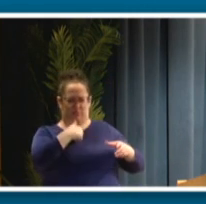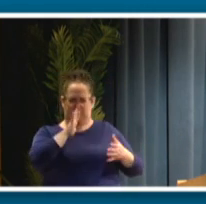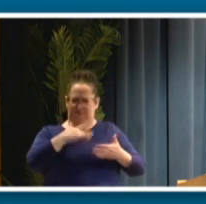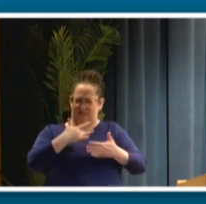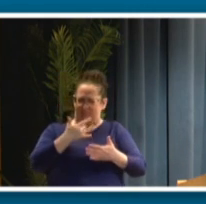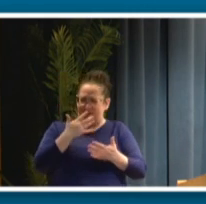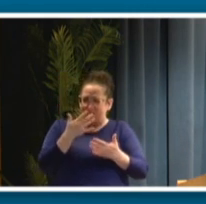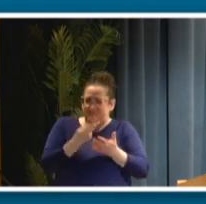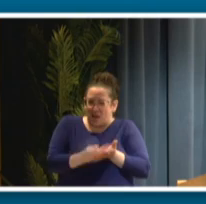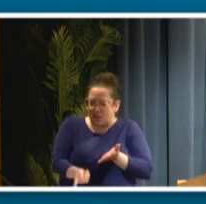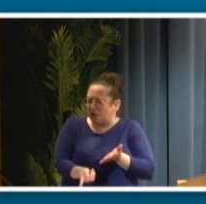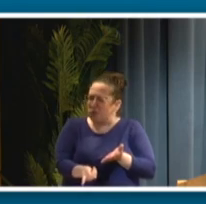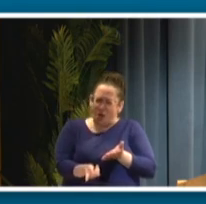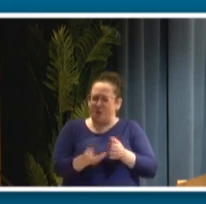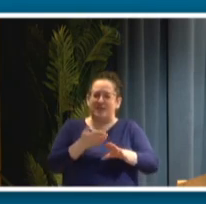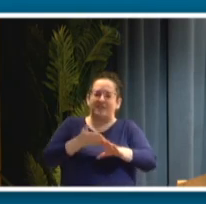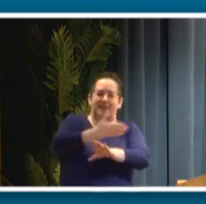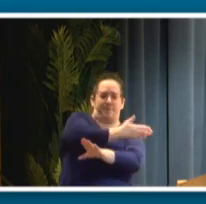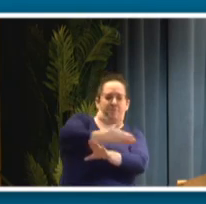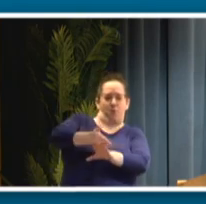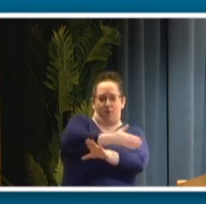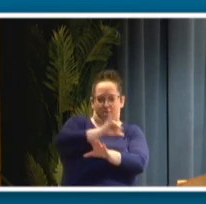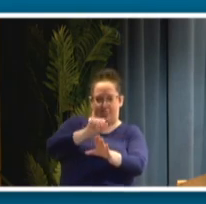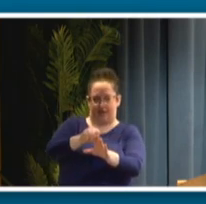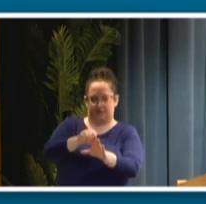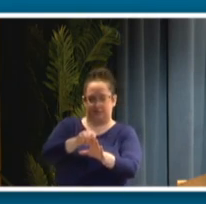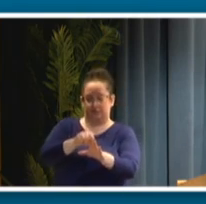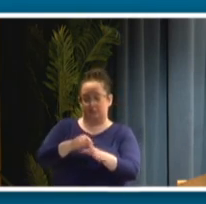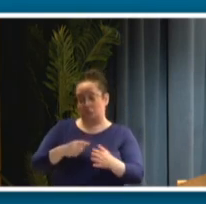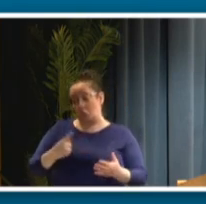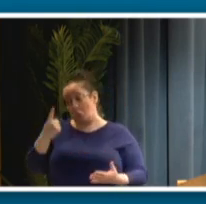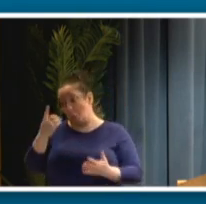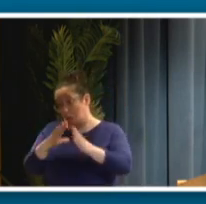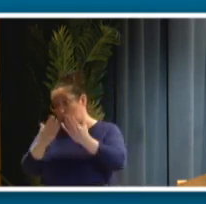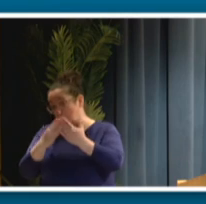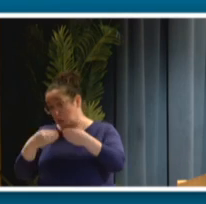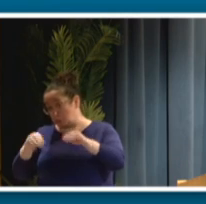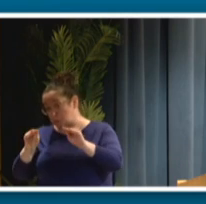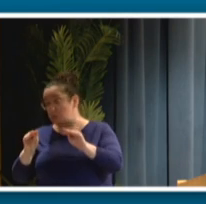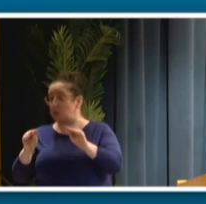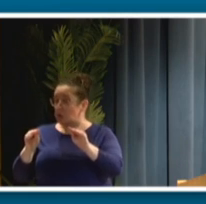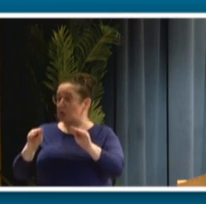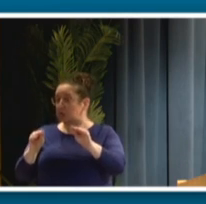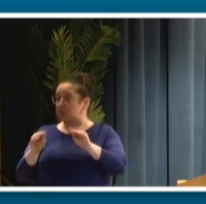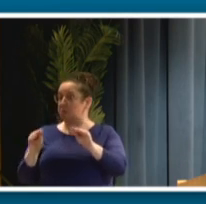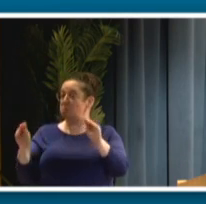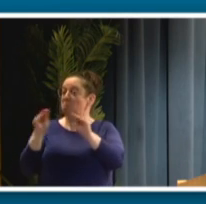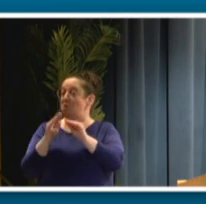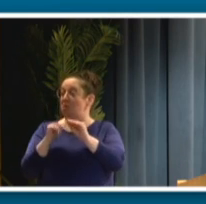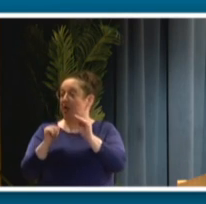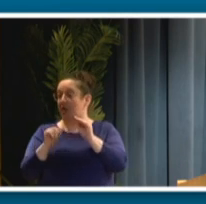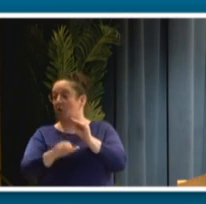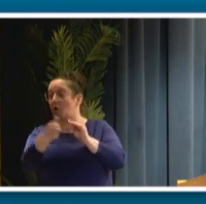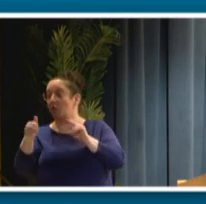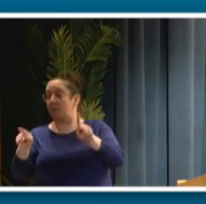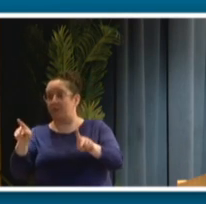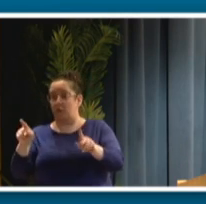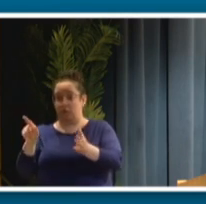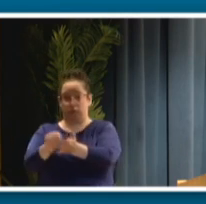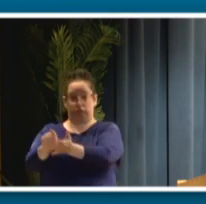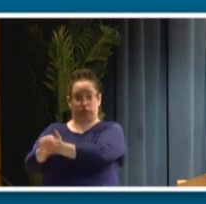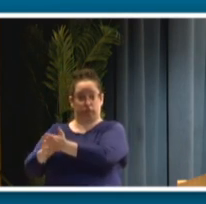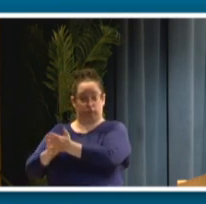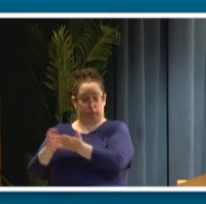considering letting it all go and being like, hey, you know, one book in the store is more than most. Right? And that was sort of the plan. How did I get through